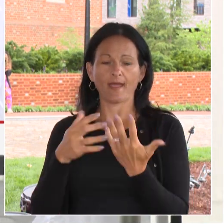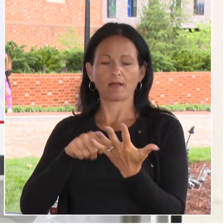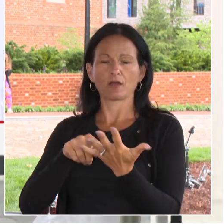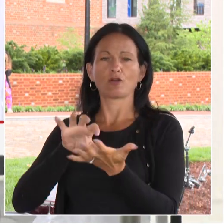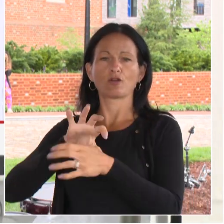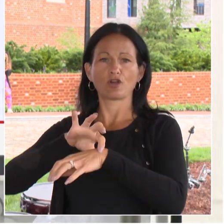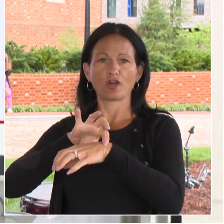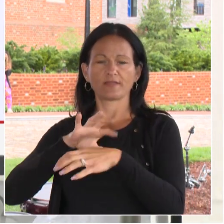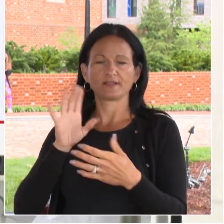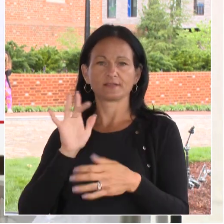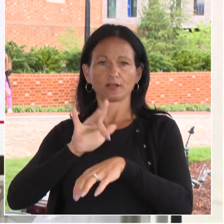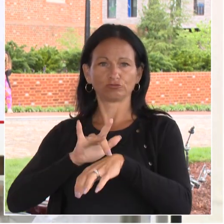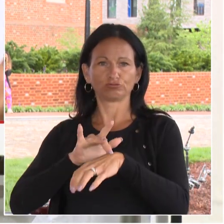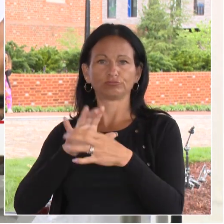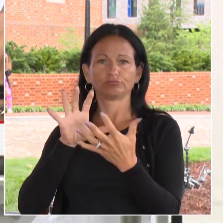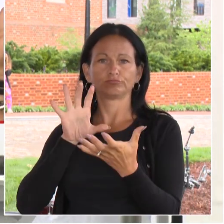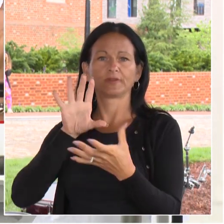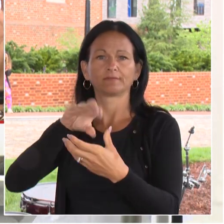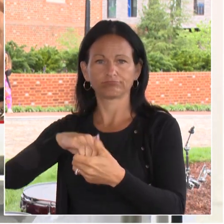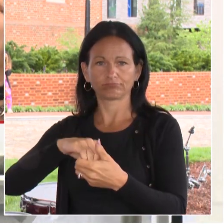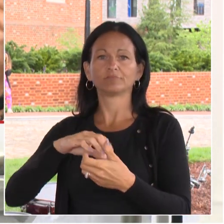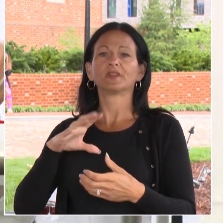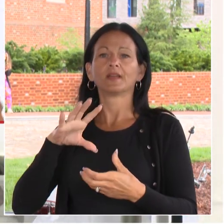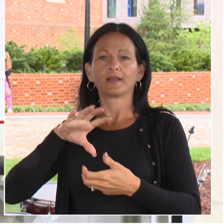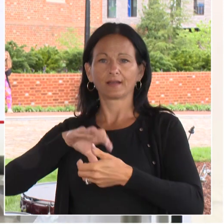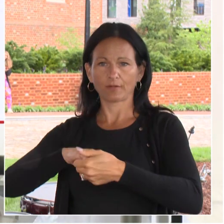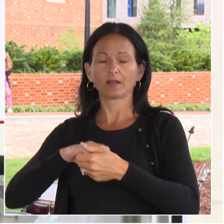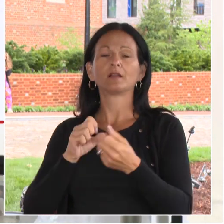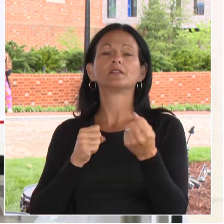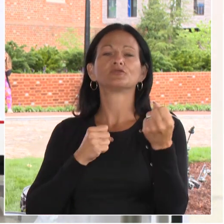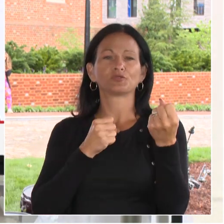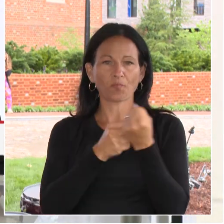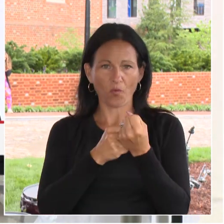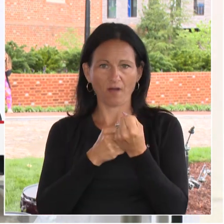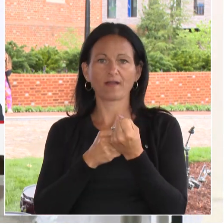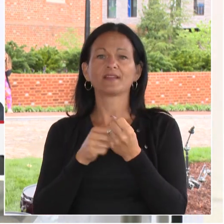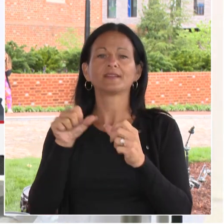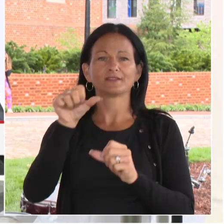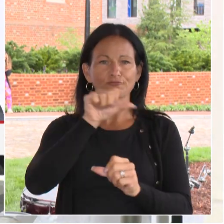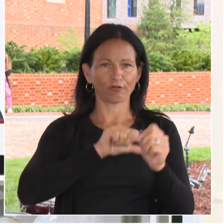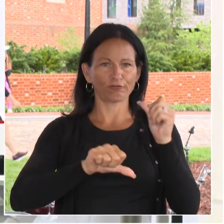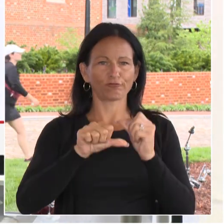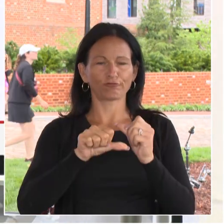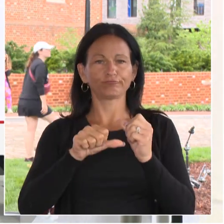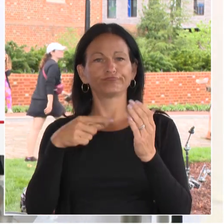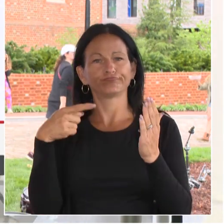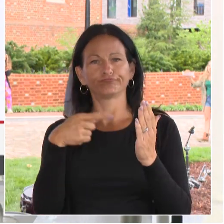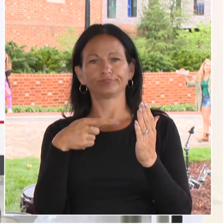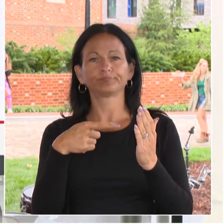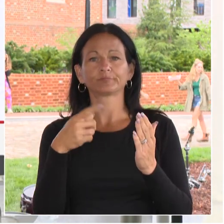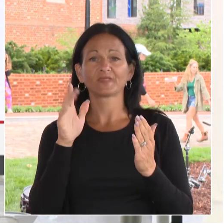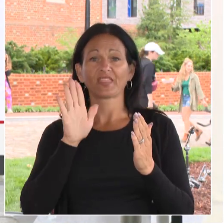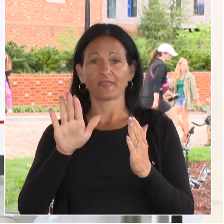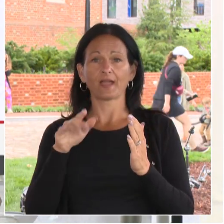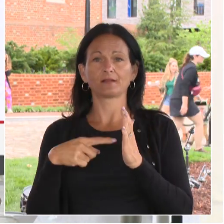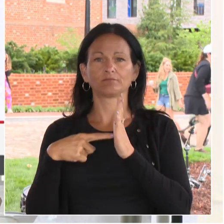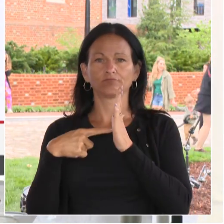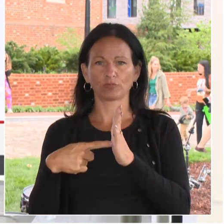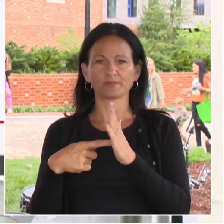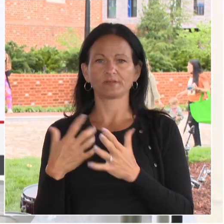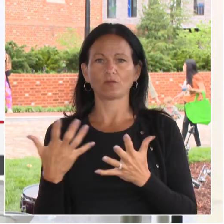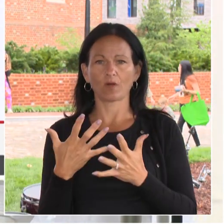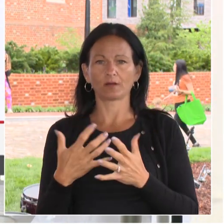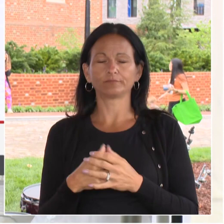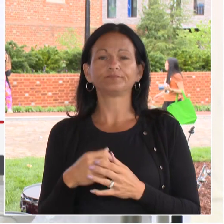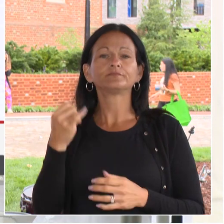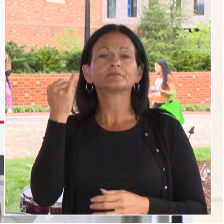another. Held high in a delicate embrace, the hand cradles a sapling, a symbol of both at once